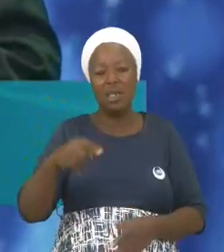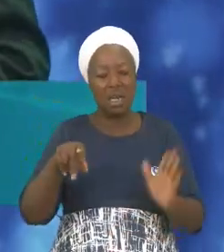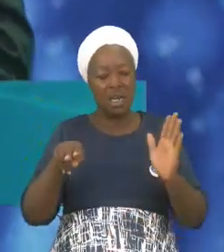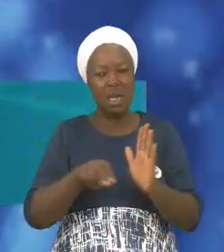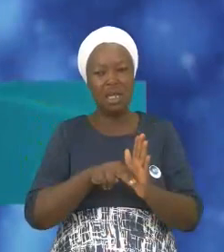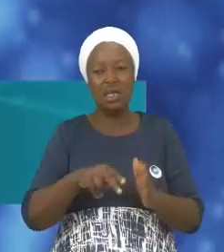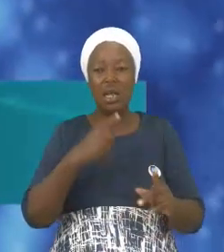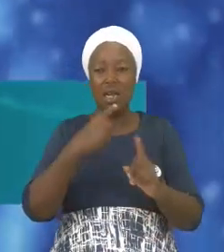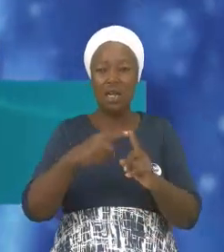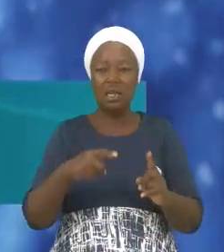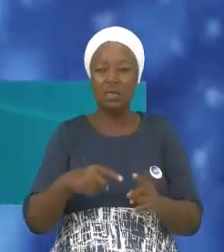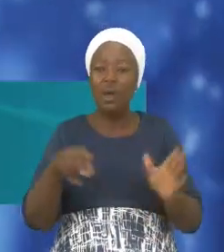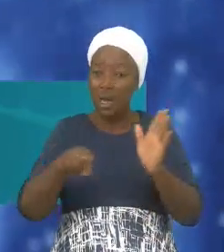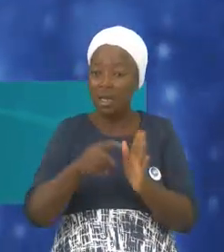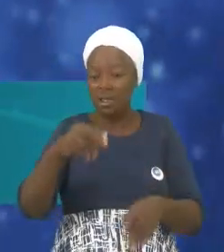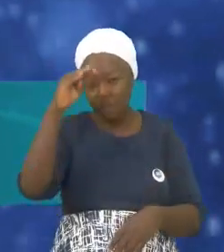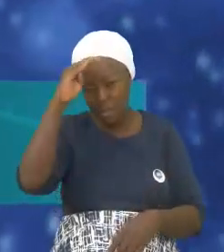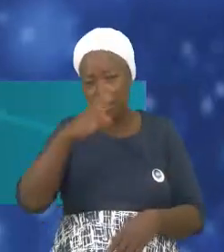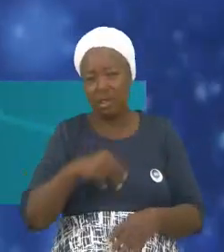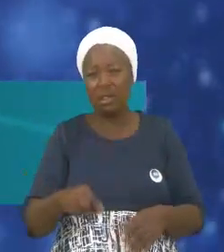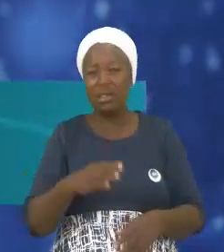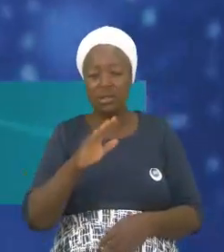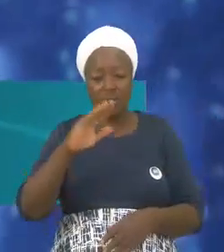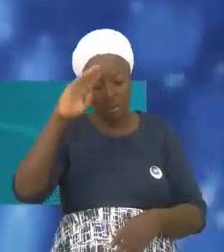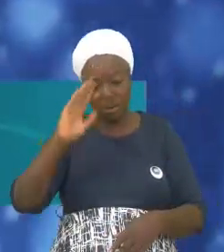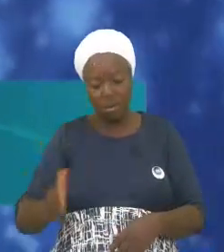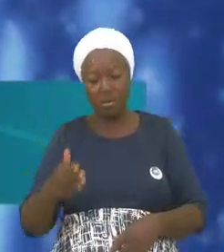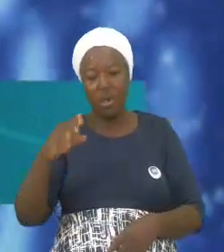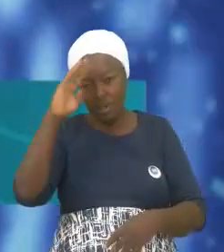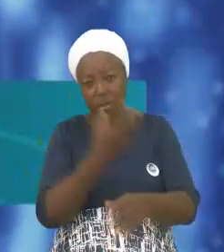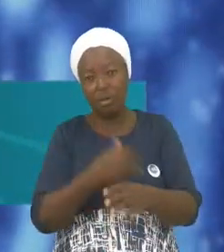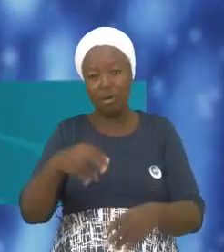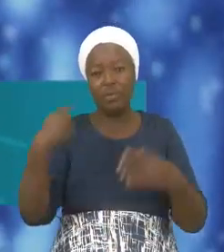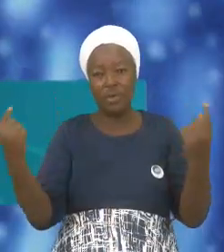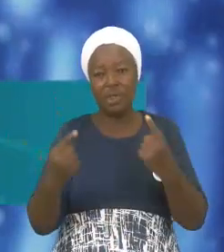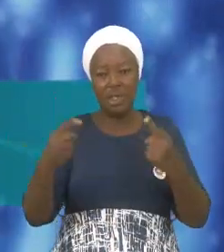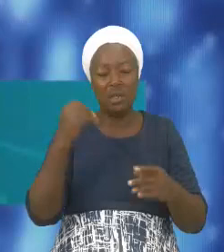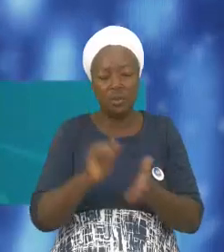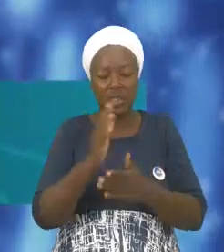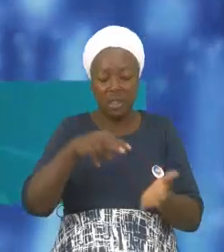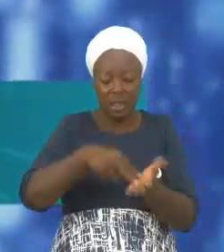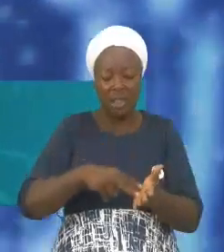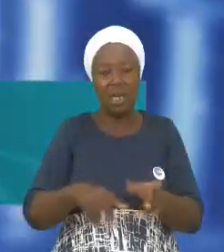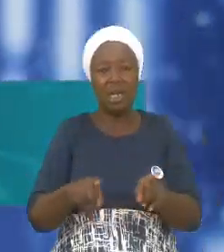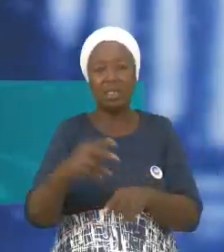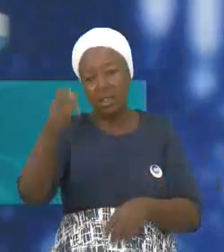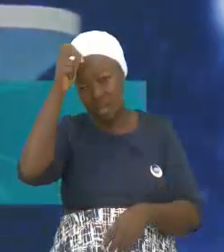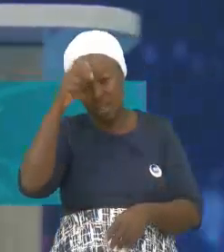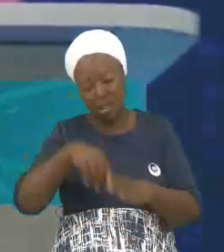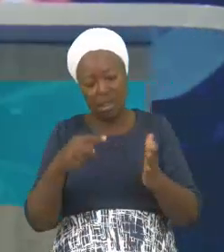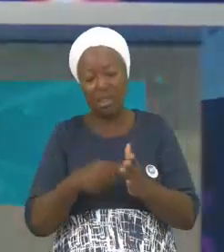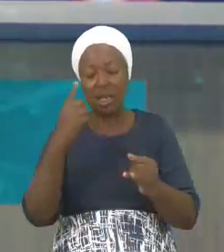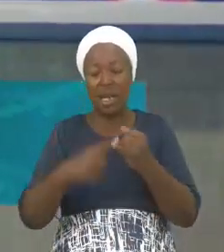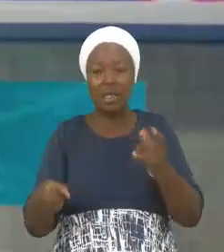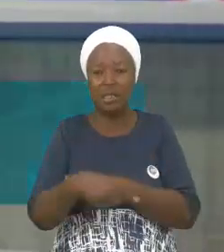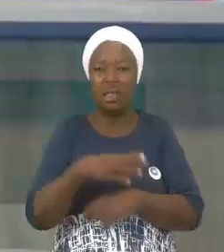of sin, he, the one representing Satan in these last days, he, the